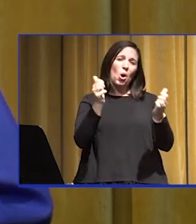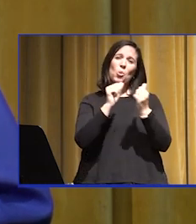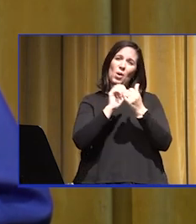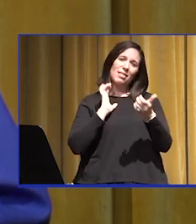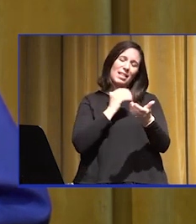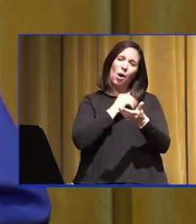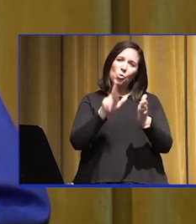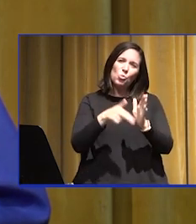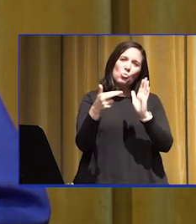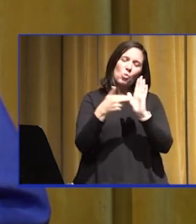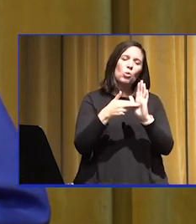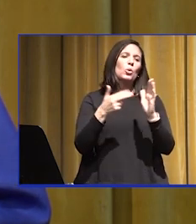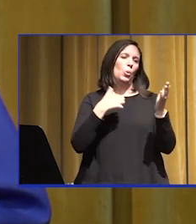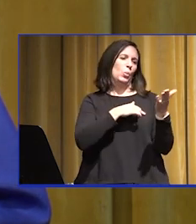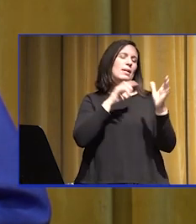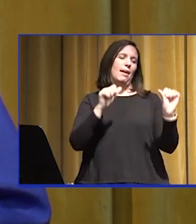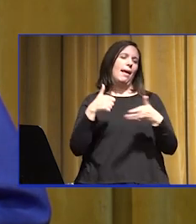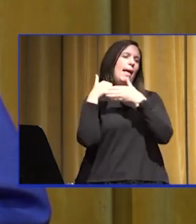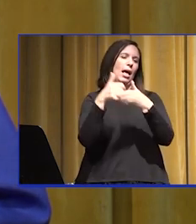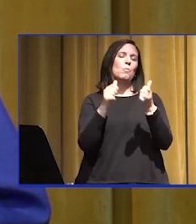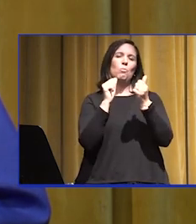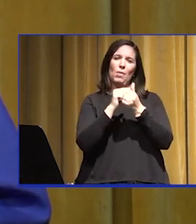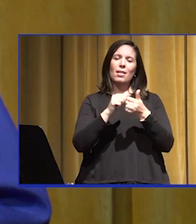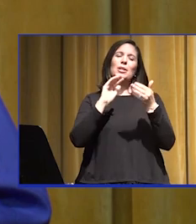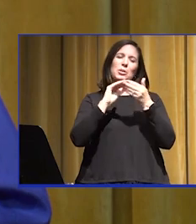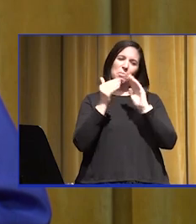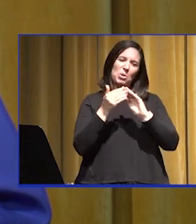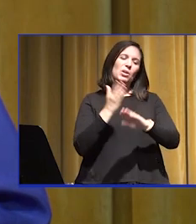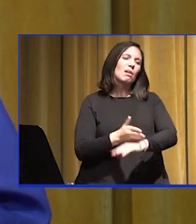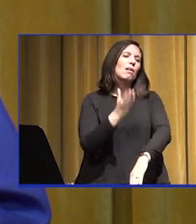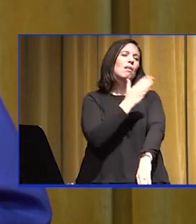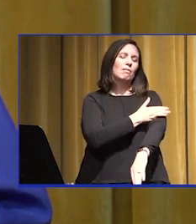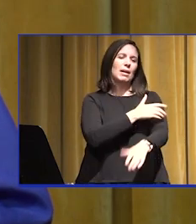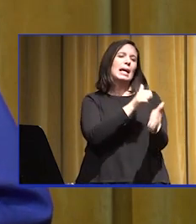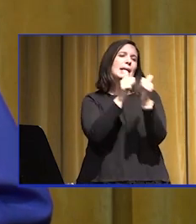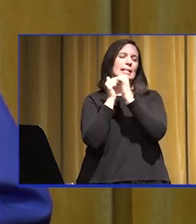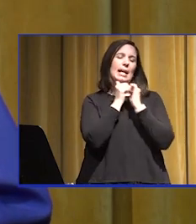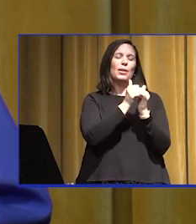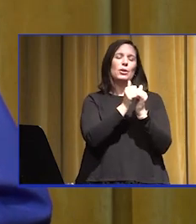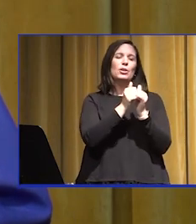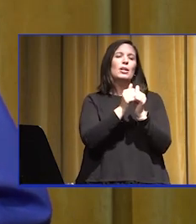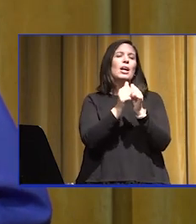abilities, we begin to move our communities forward together.